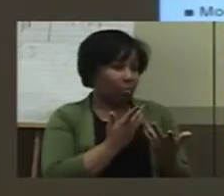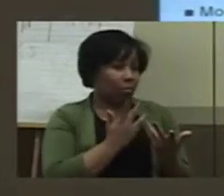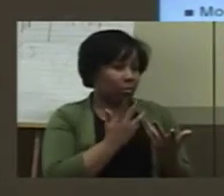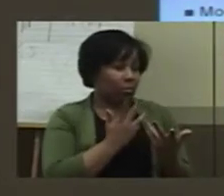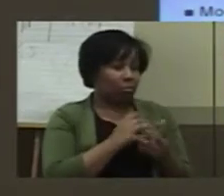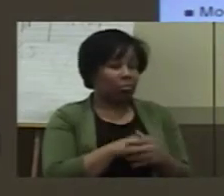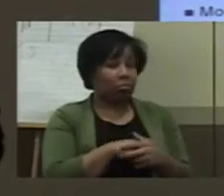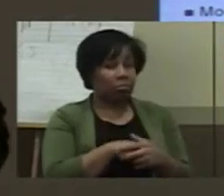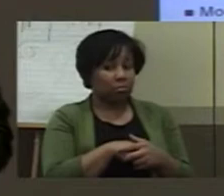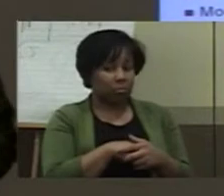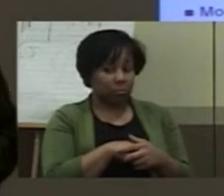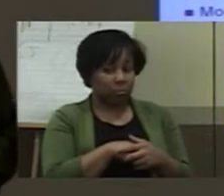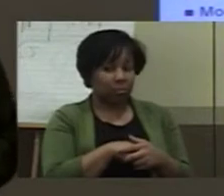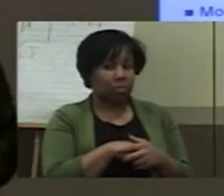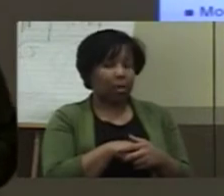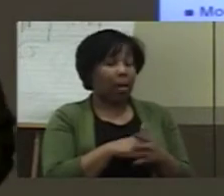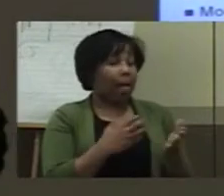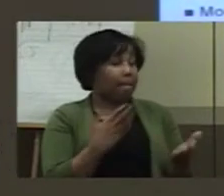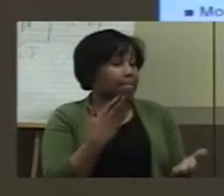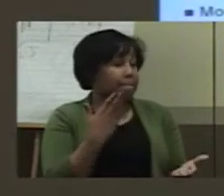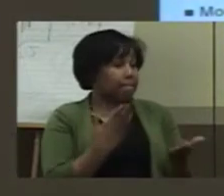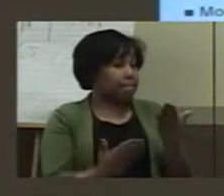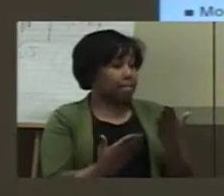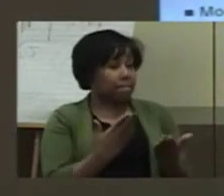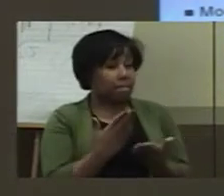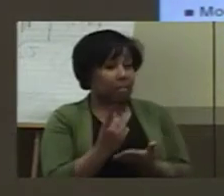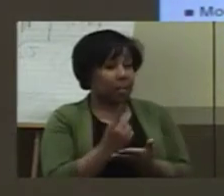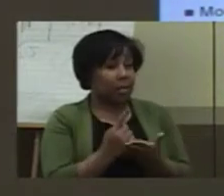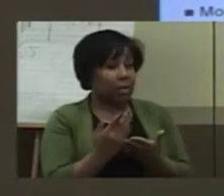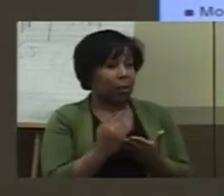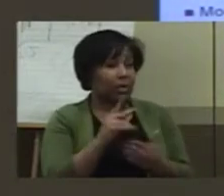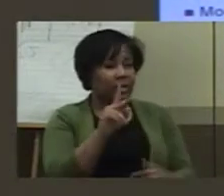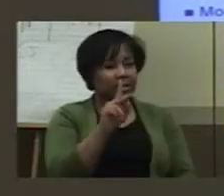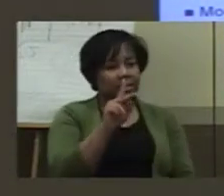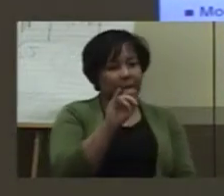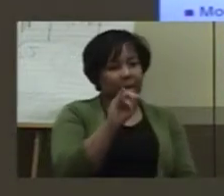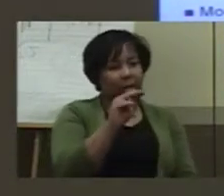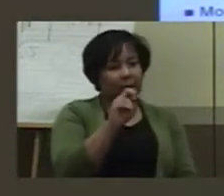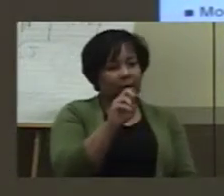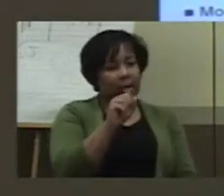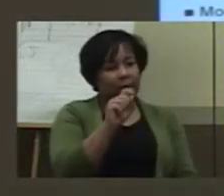events. Okay? Maybe somebody is a kinesthetic learner.